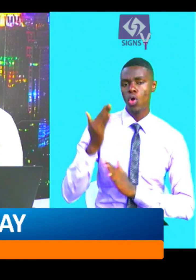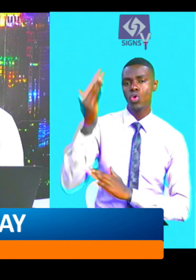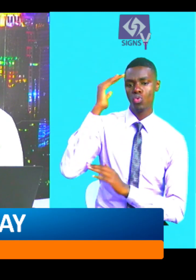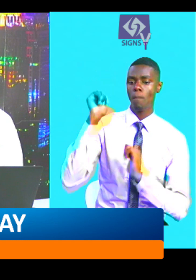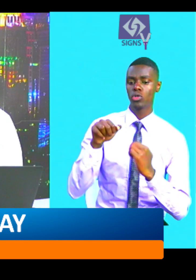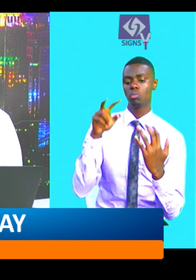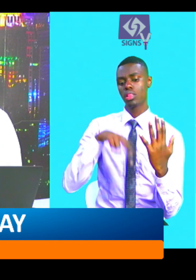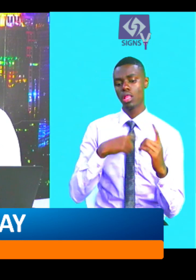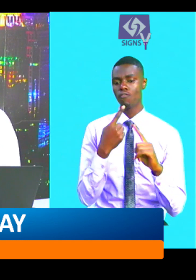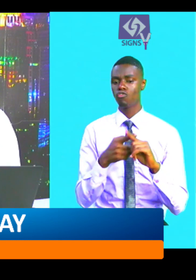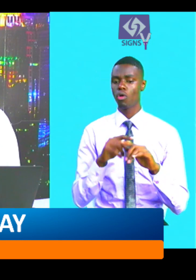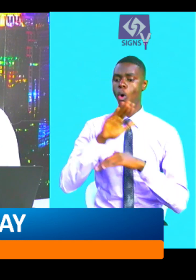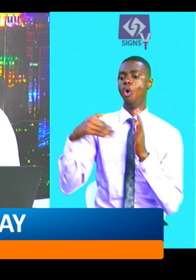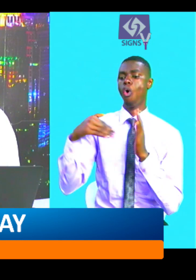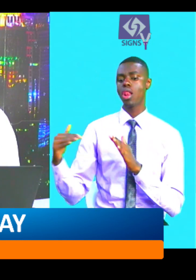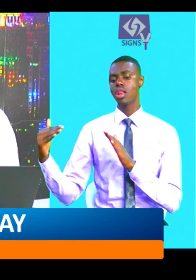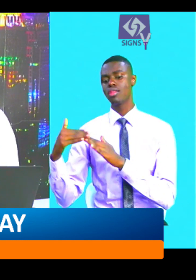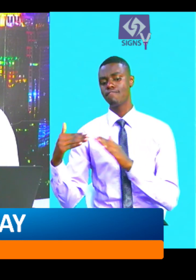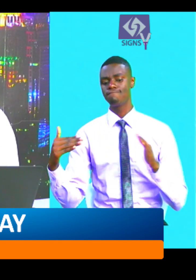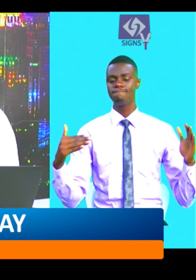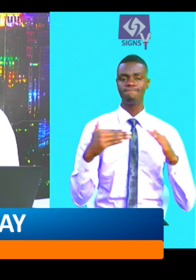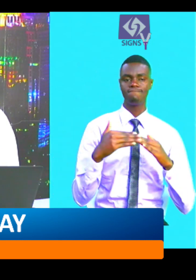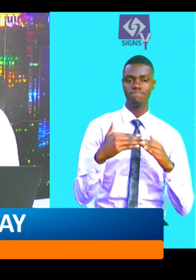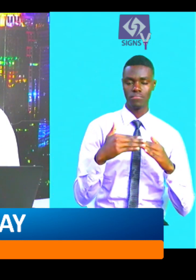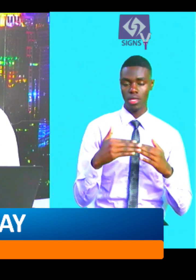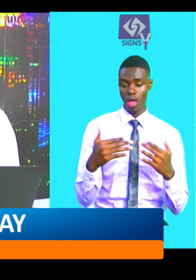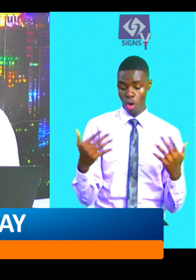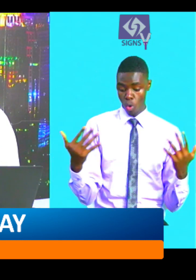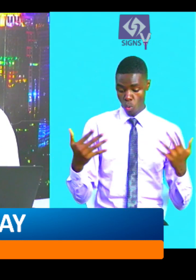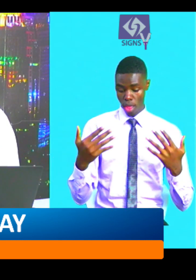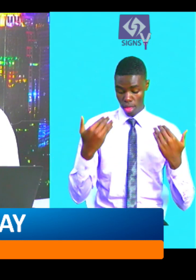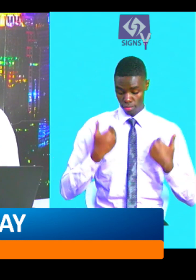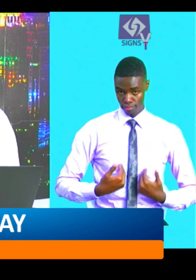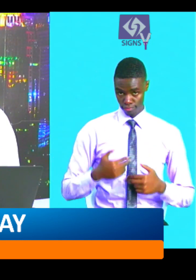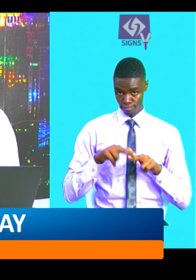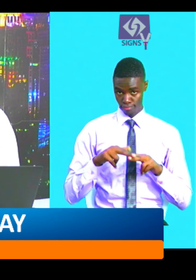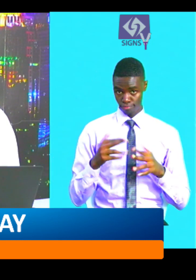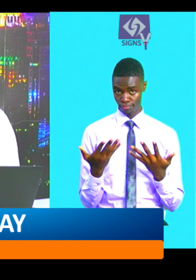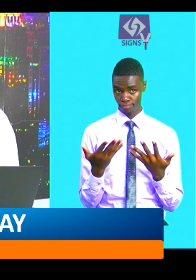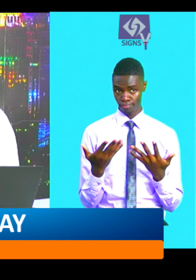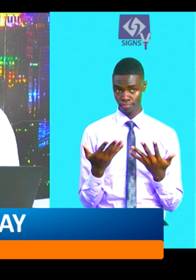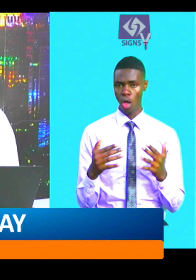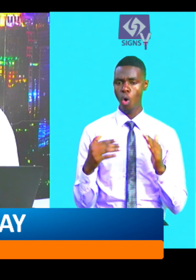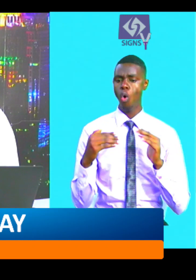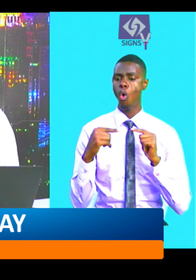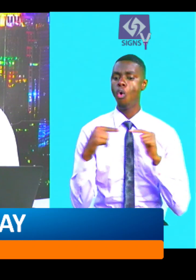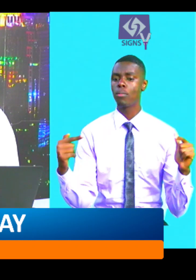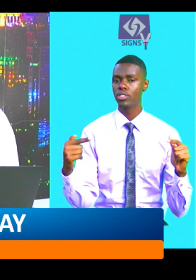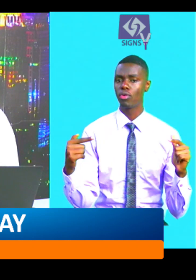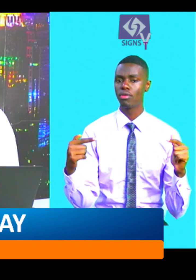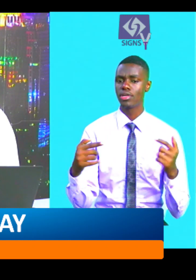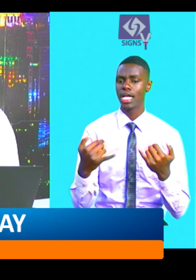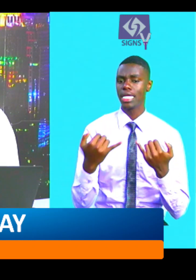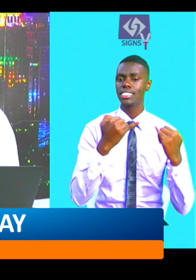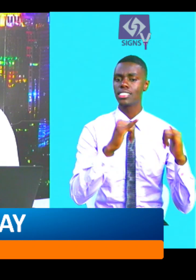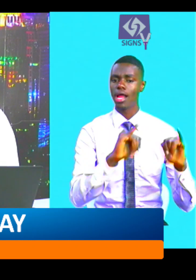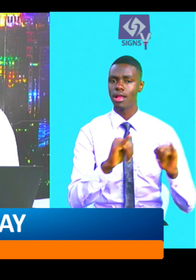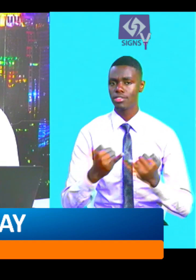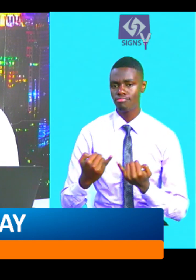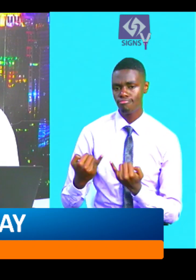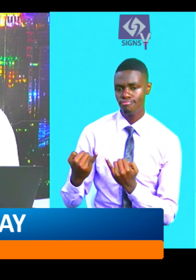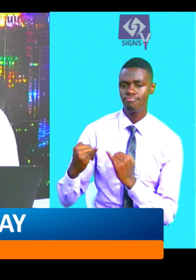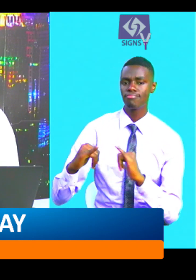the government has already played and shown the Azimio side that, yes, you have this card, but it's not going to work? What is your view on